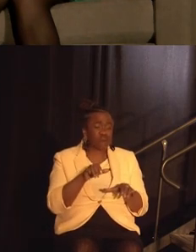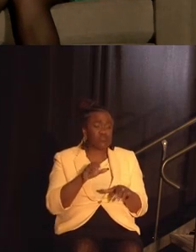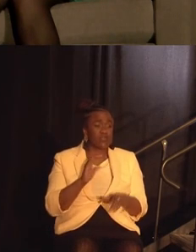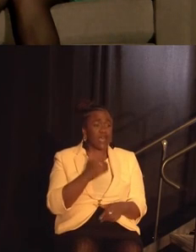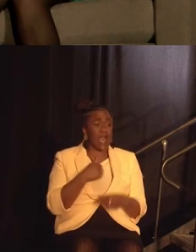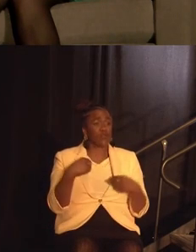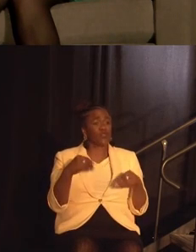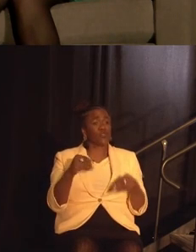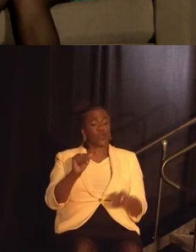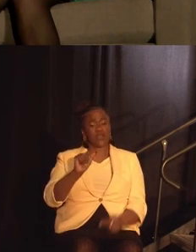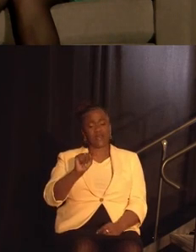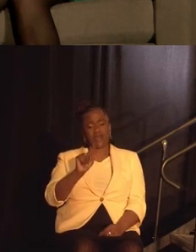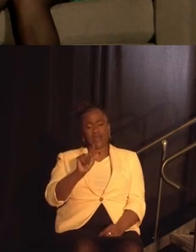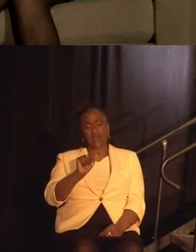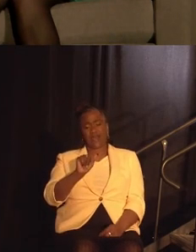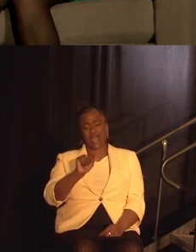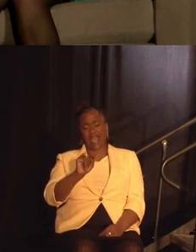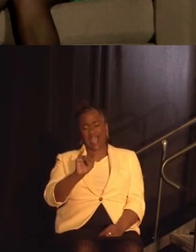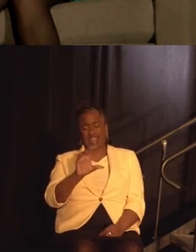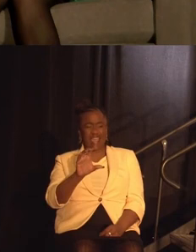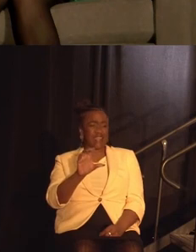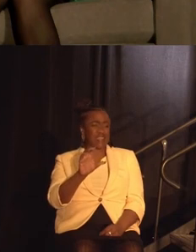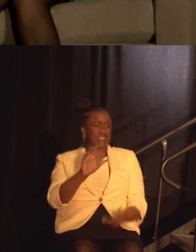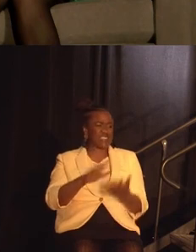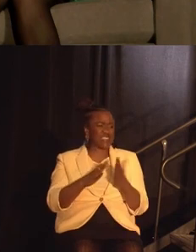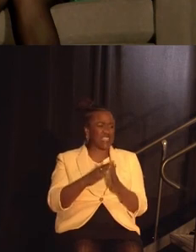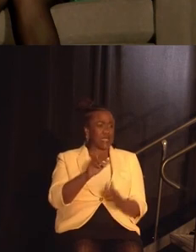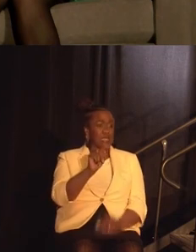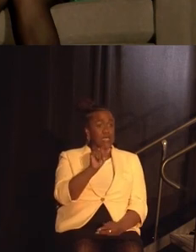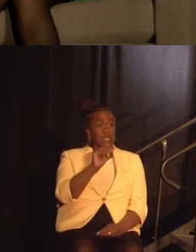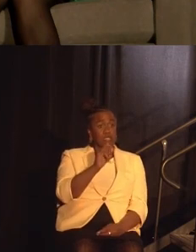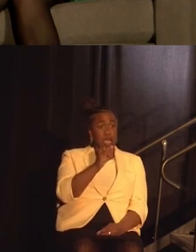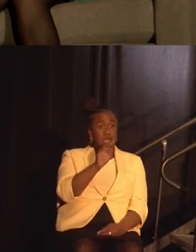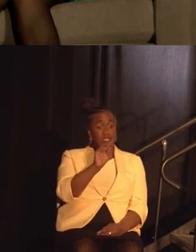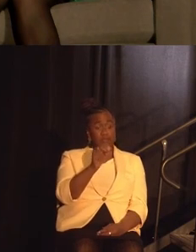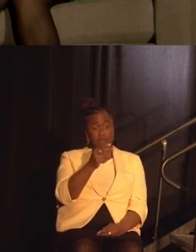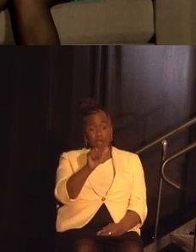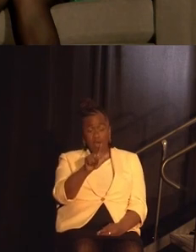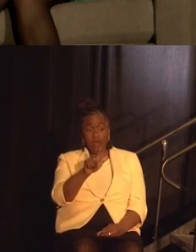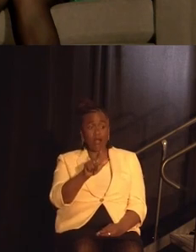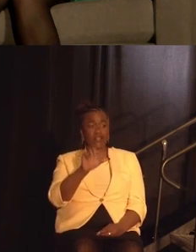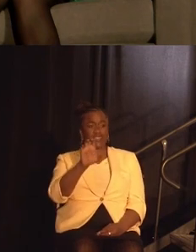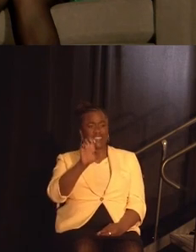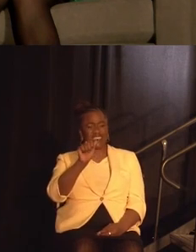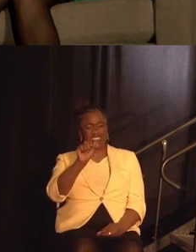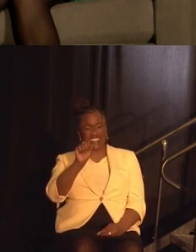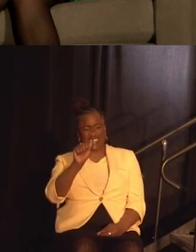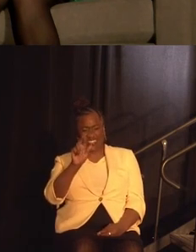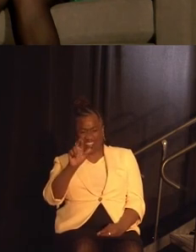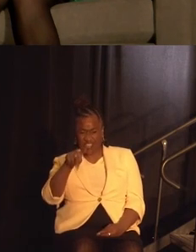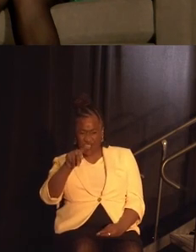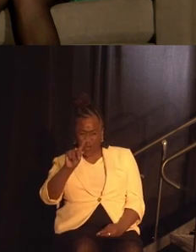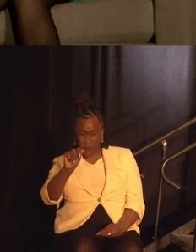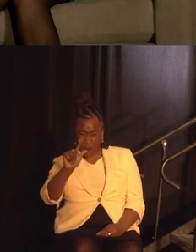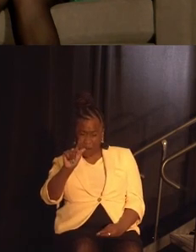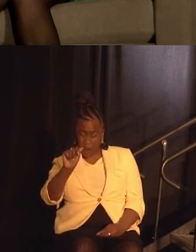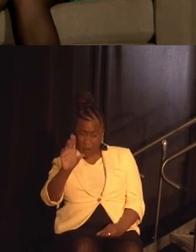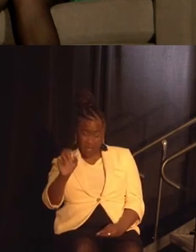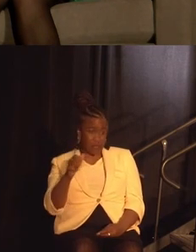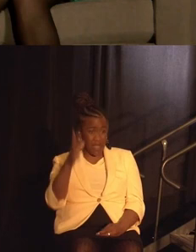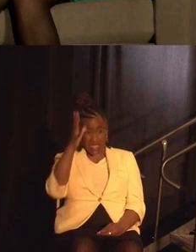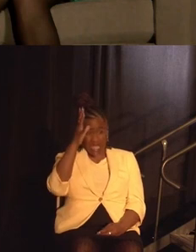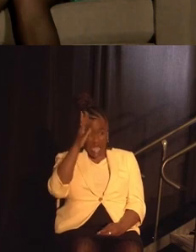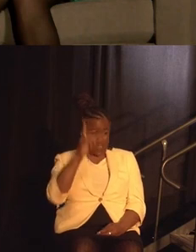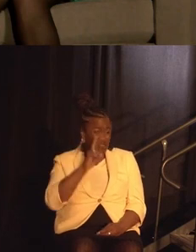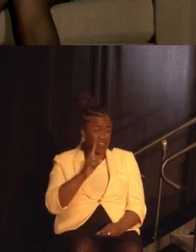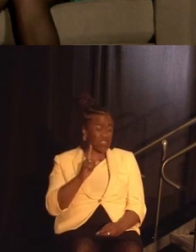Atlantic City. We're talking Taj Mahal, Caesar's Palace, Bali, casinos depicting worlds my father simply couldn't